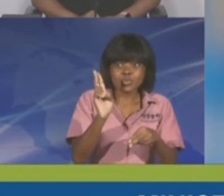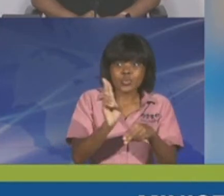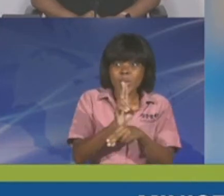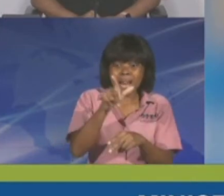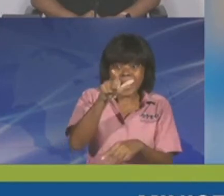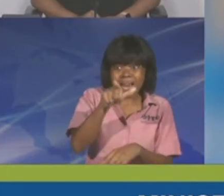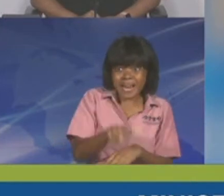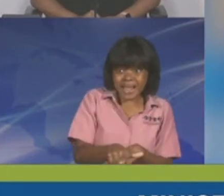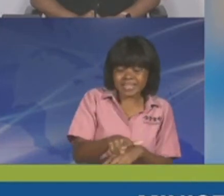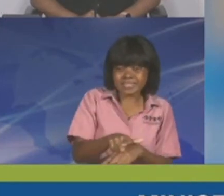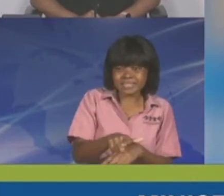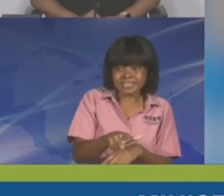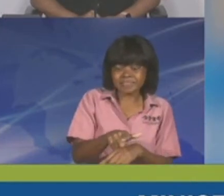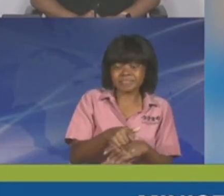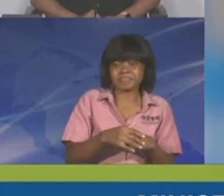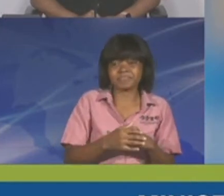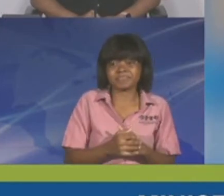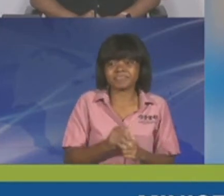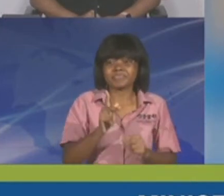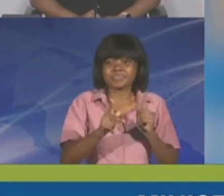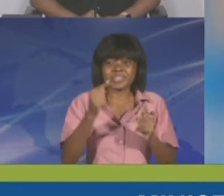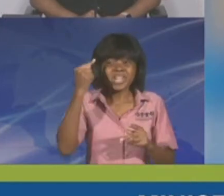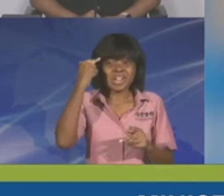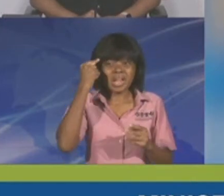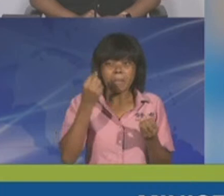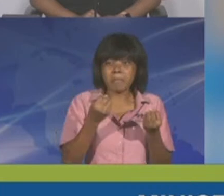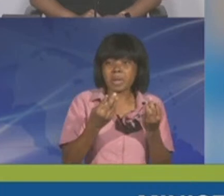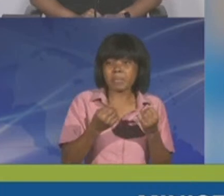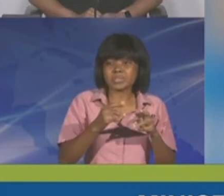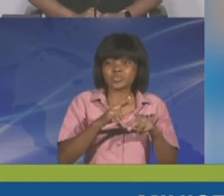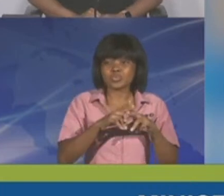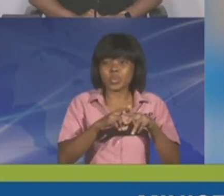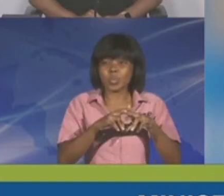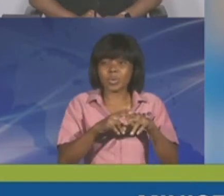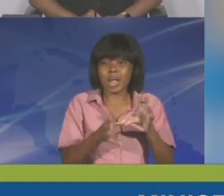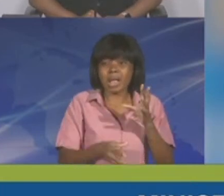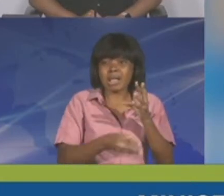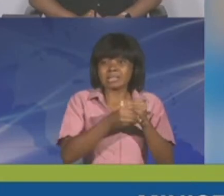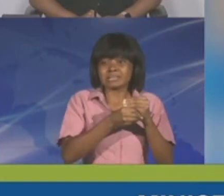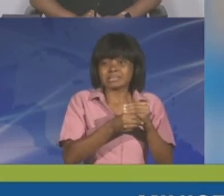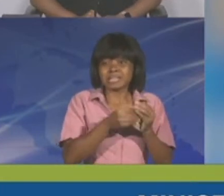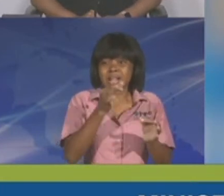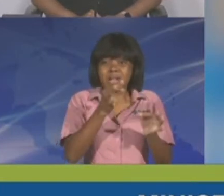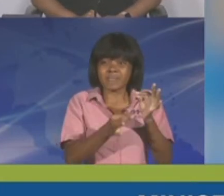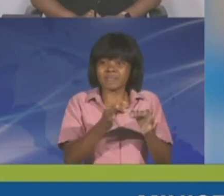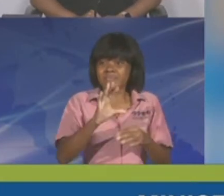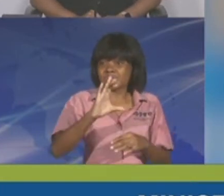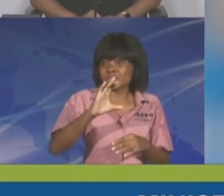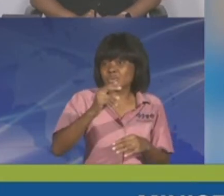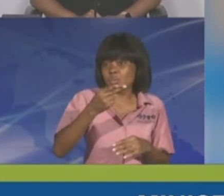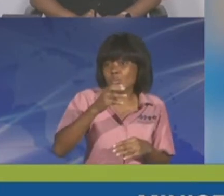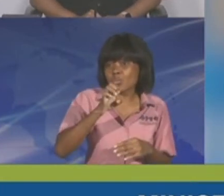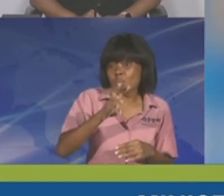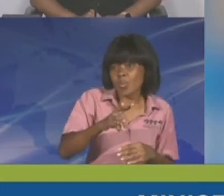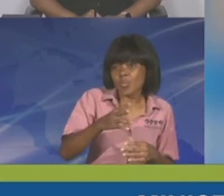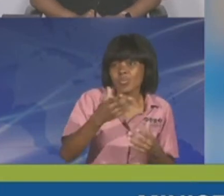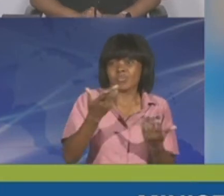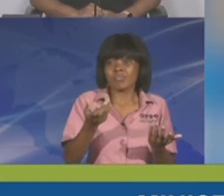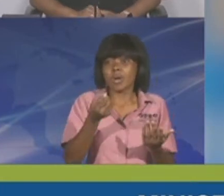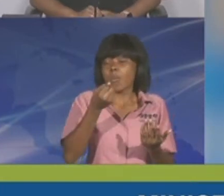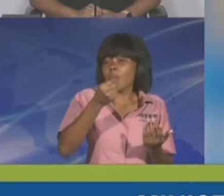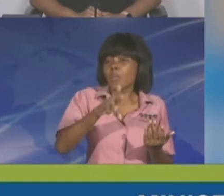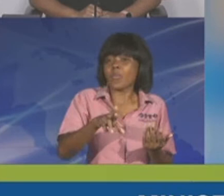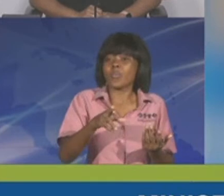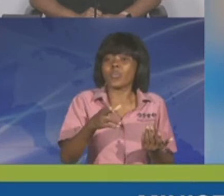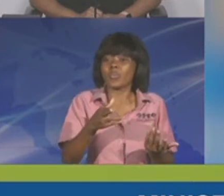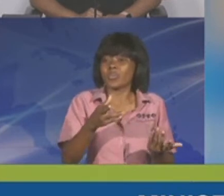salt, some people may think, but how much salt do I add when I'm making chow? Or how much salt, do I have when I consume things like salted prunes? There's